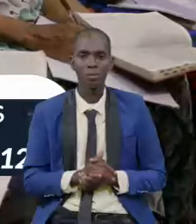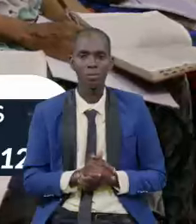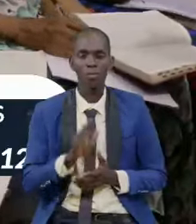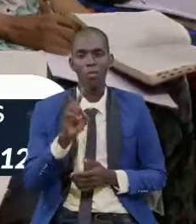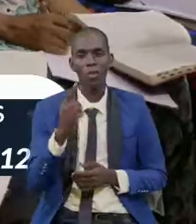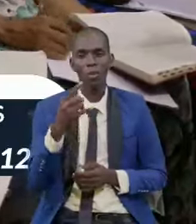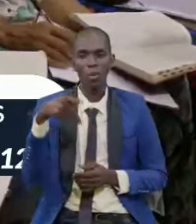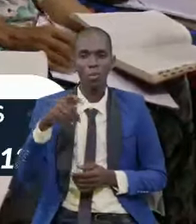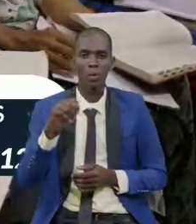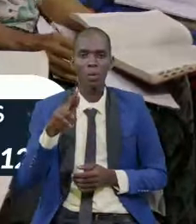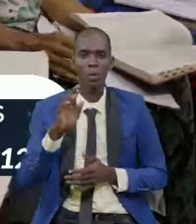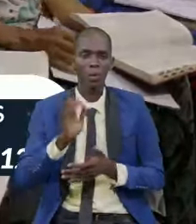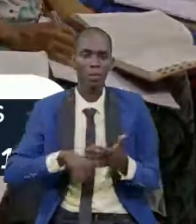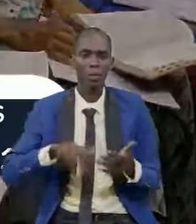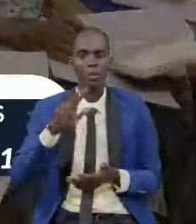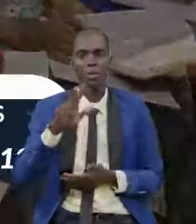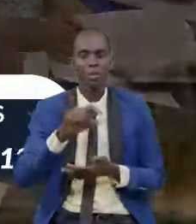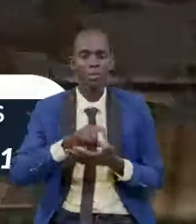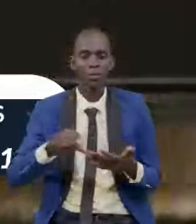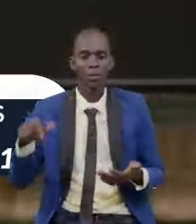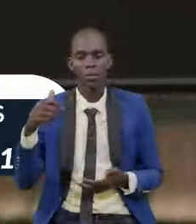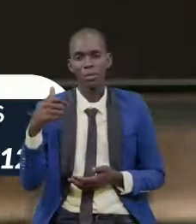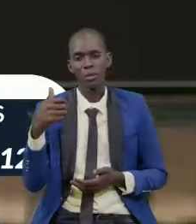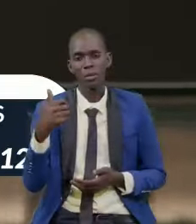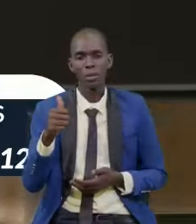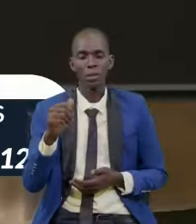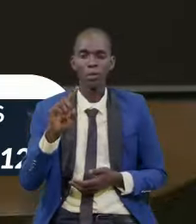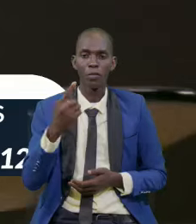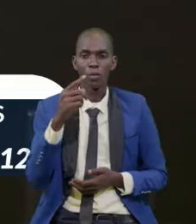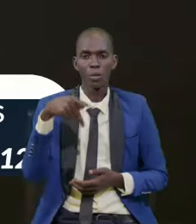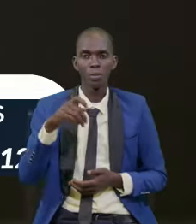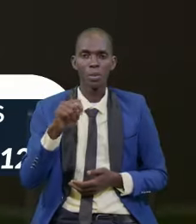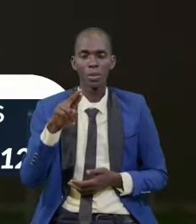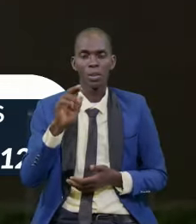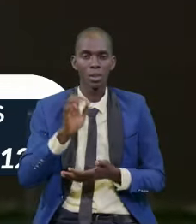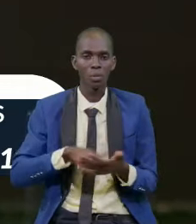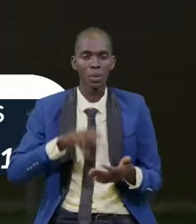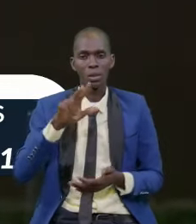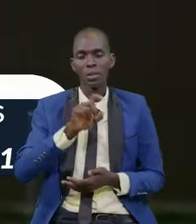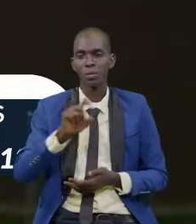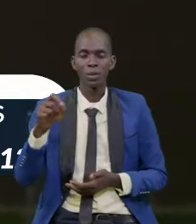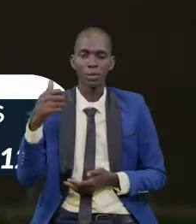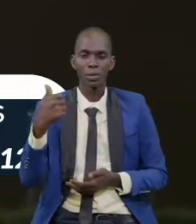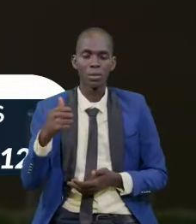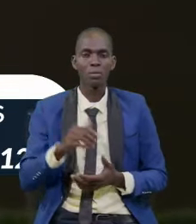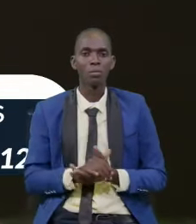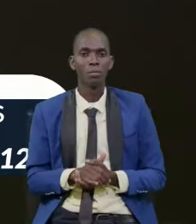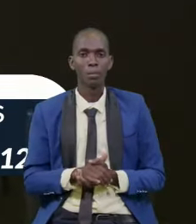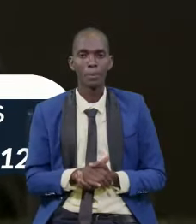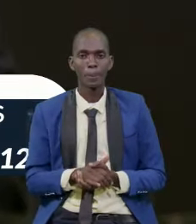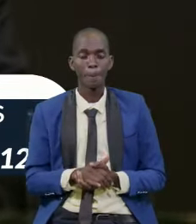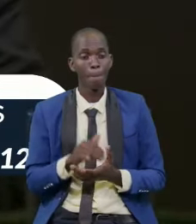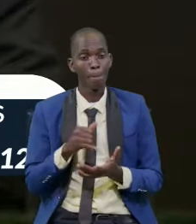Peter chapter 3, we're looking at verse 10. First Peter chapter 3, reading from verse 10.